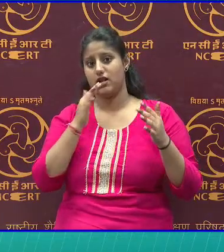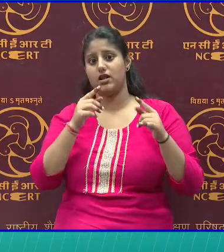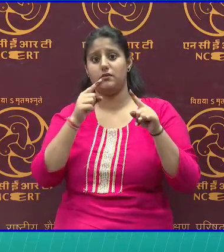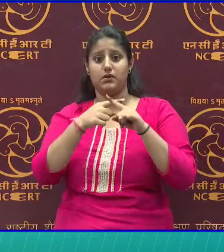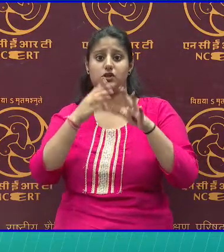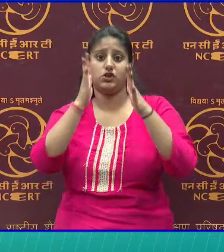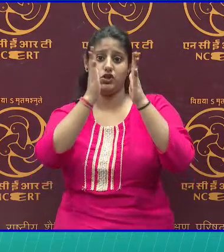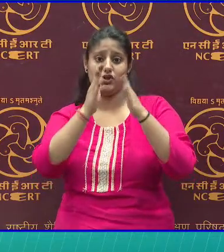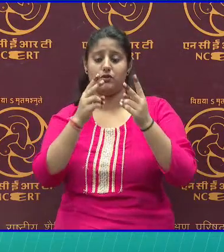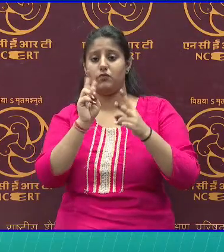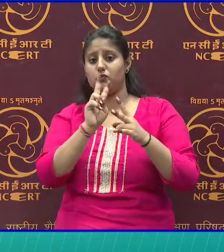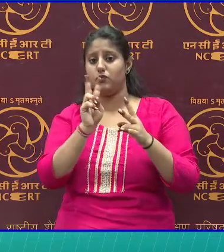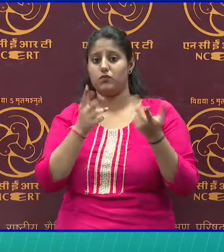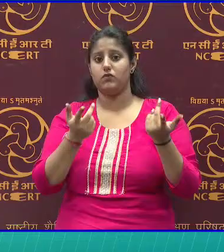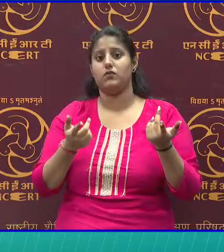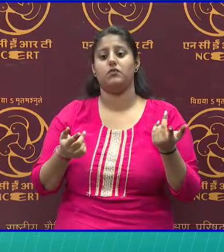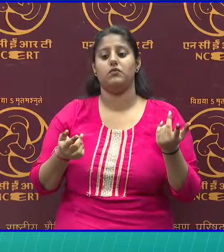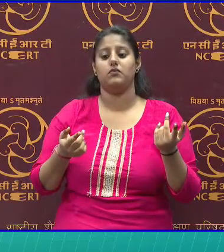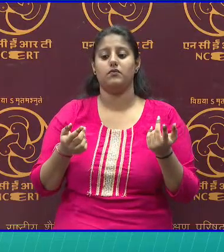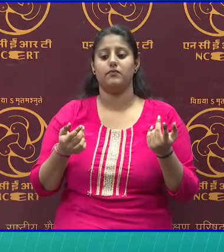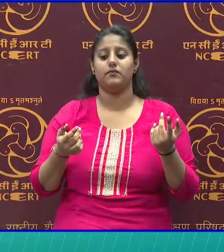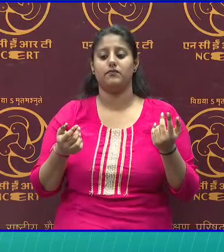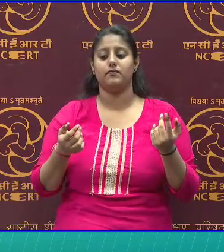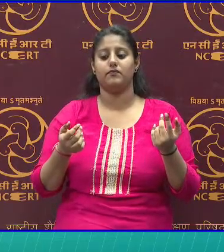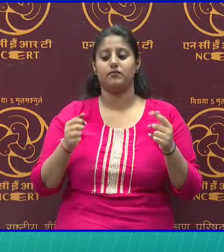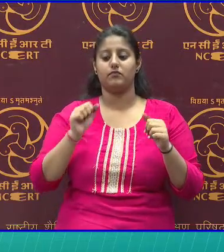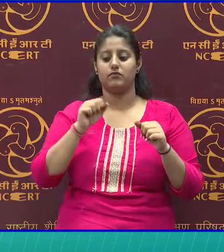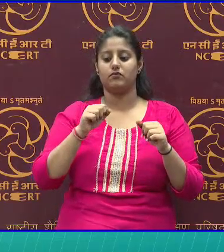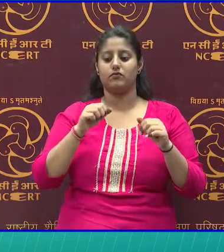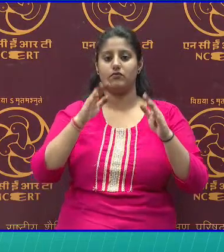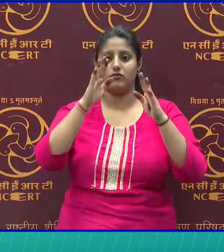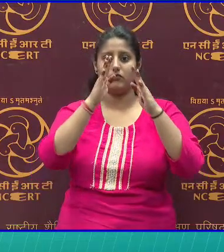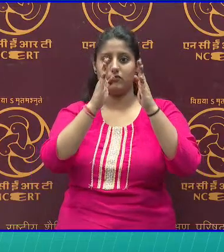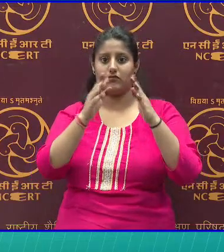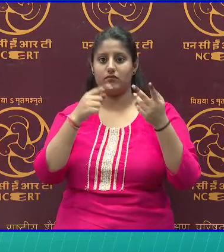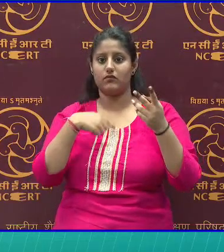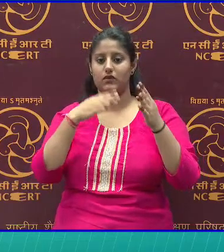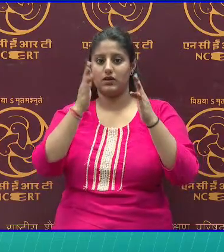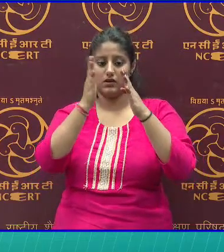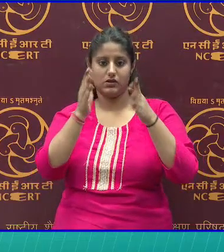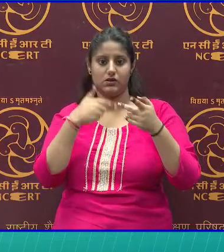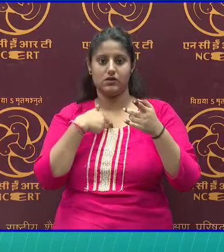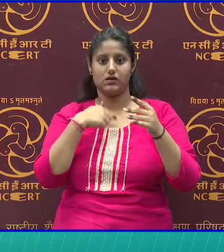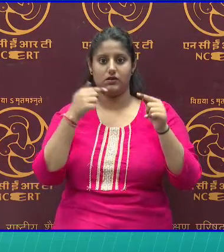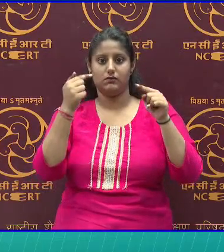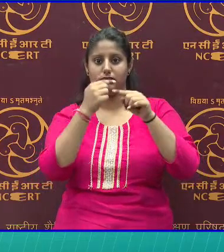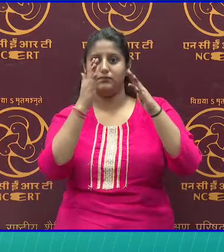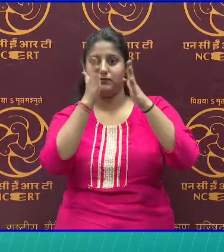shape. And then it has parallel veins over here.